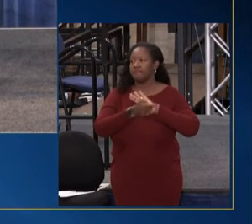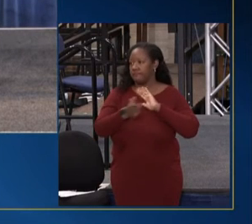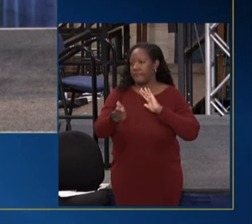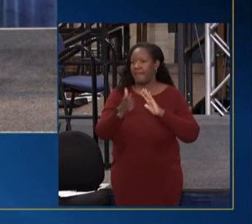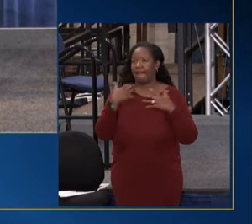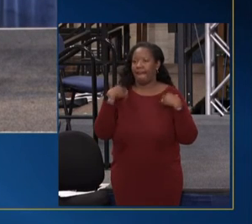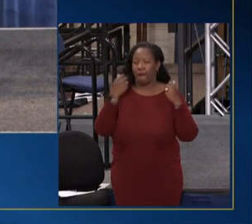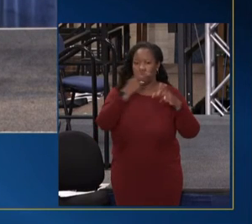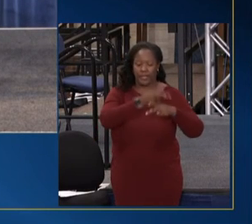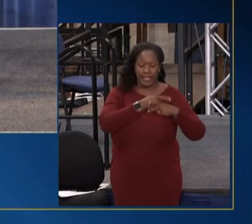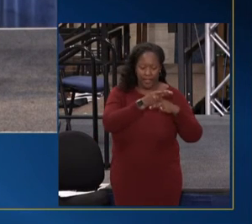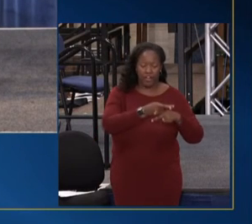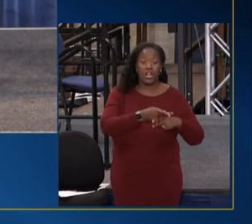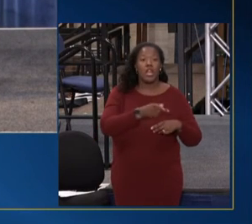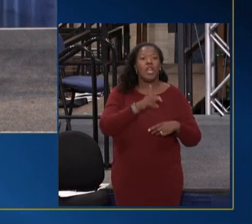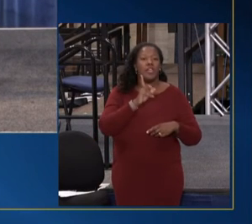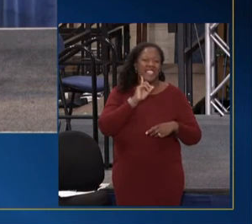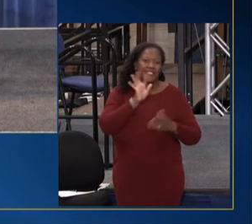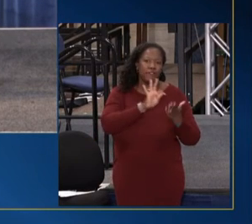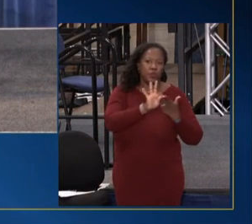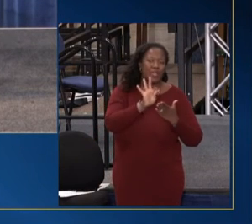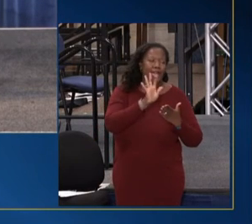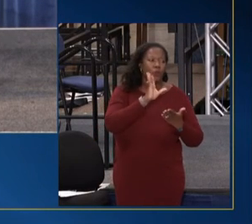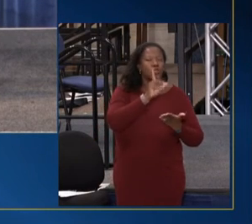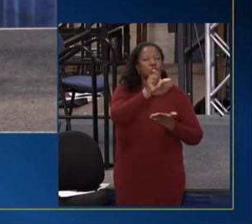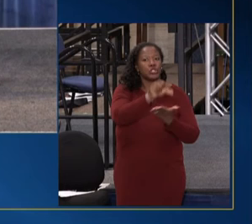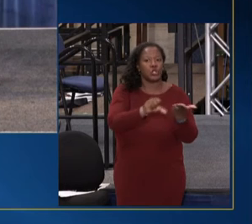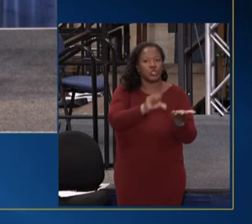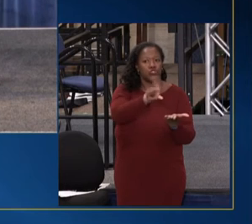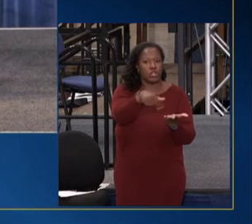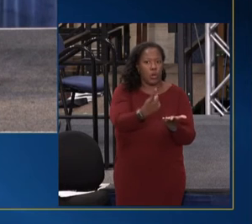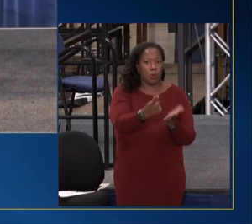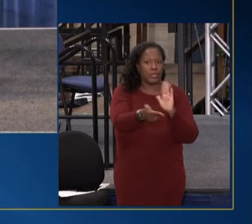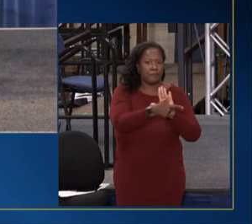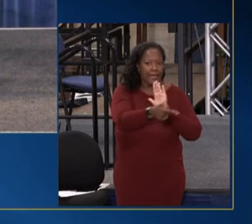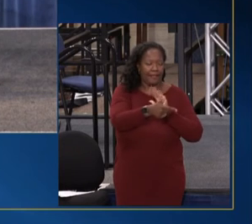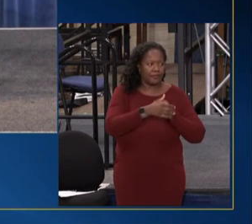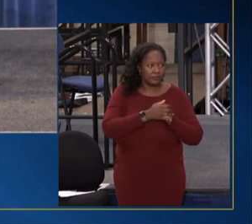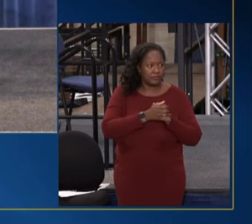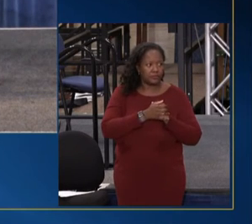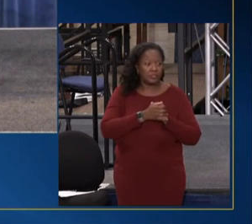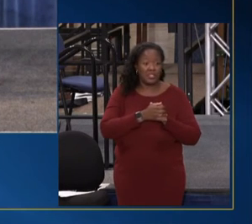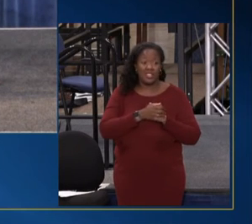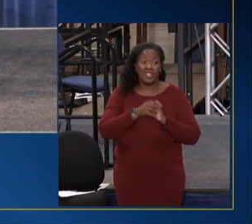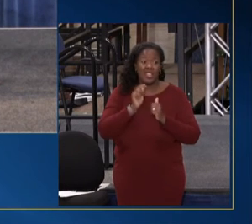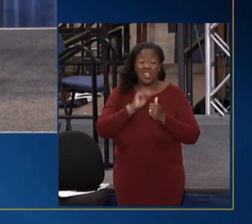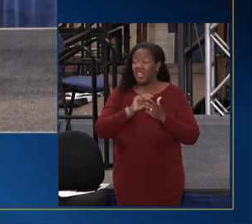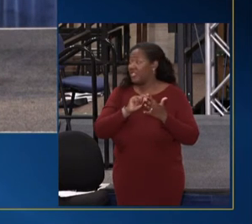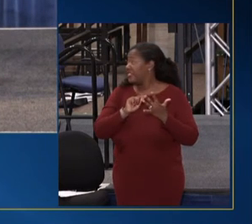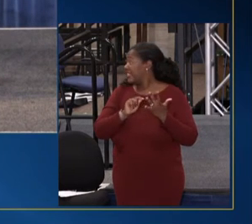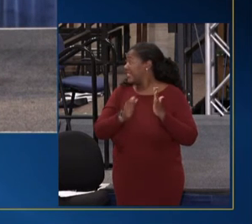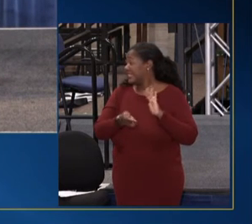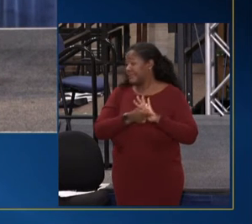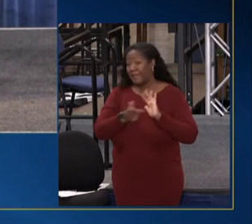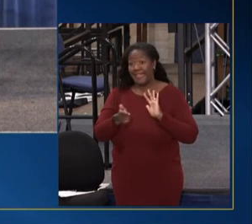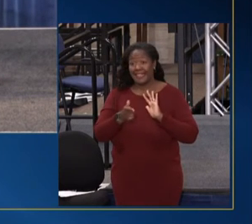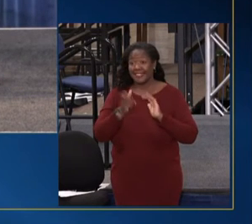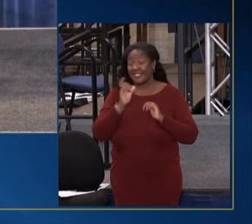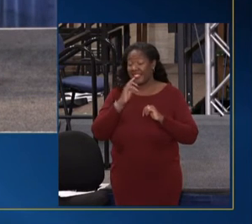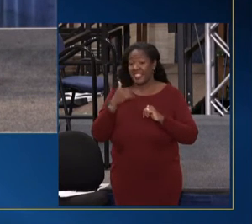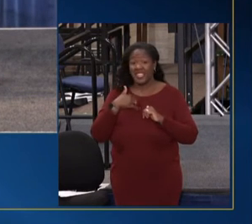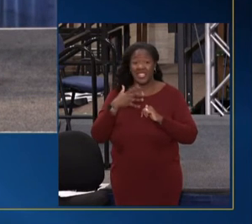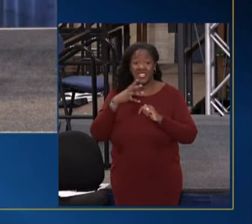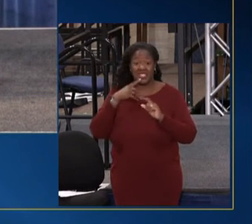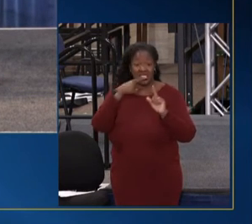if you count the surgery-only ban. And, you know, these bans, these attacks are